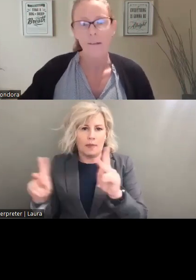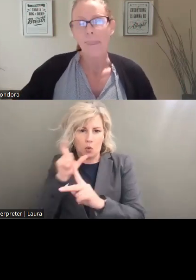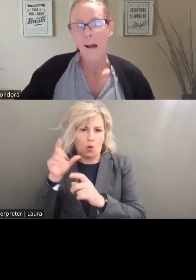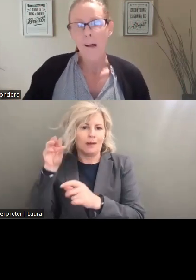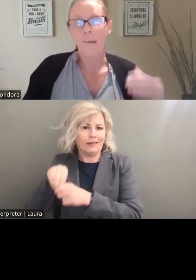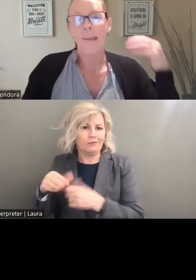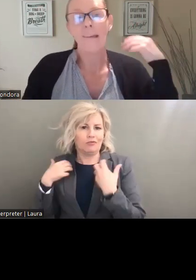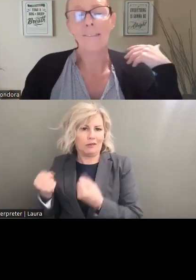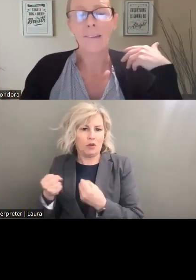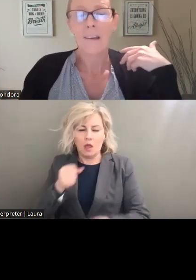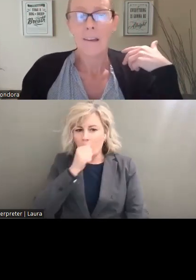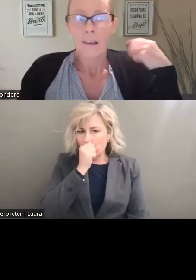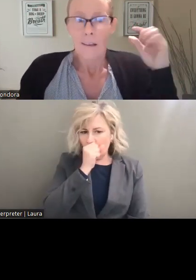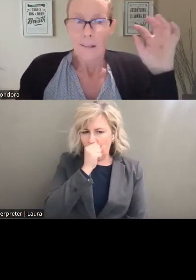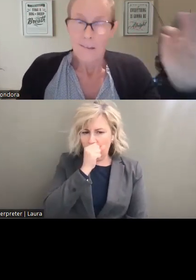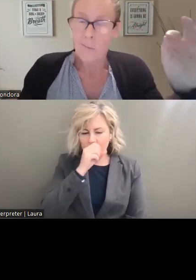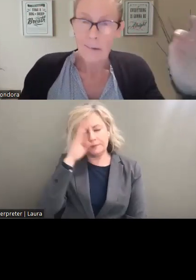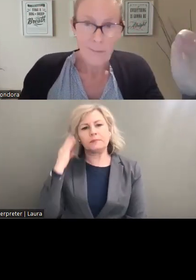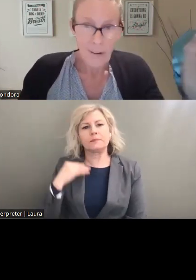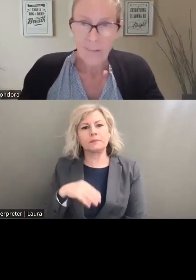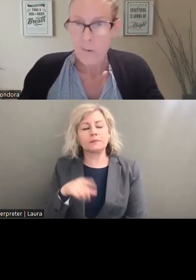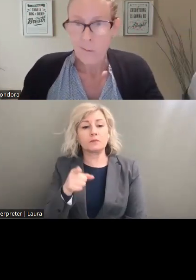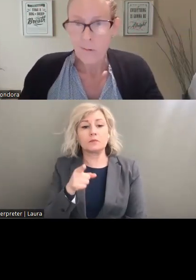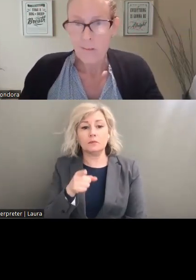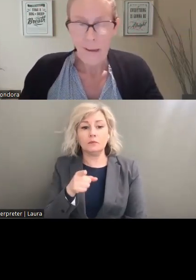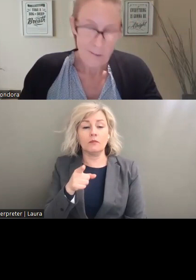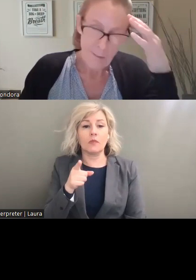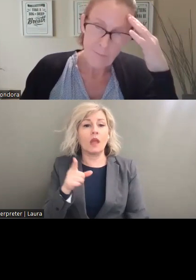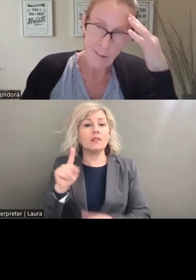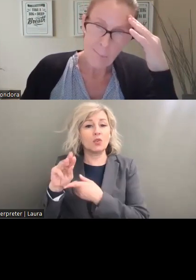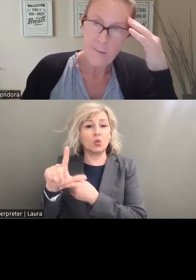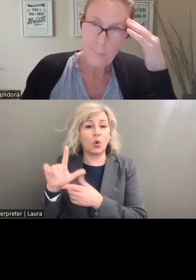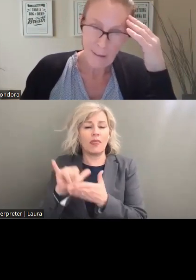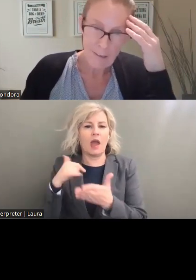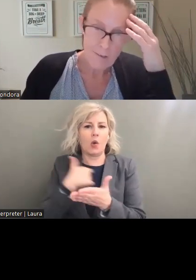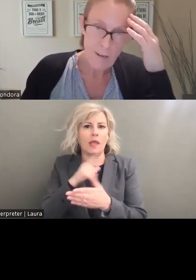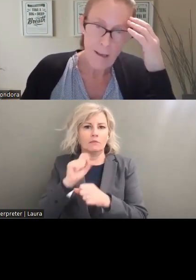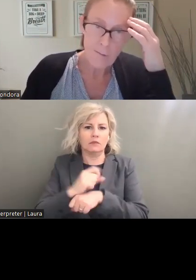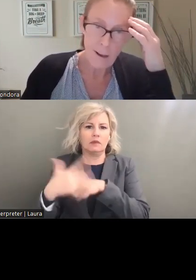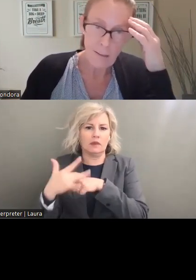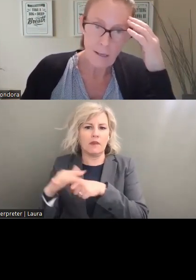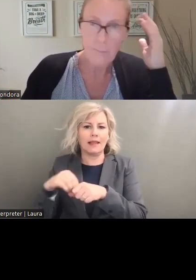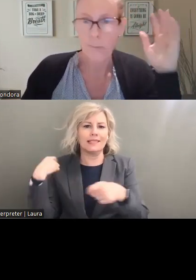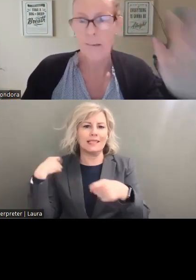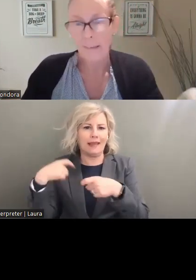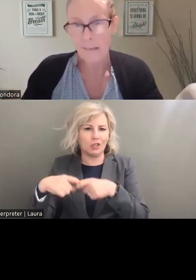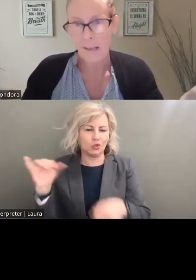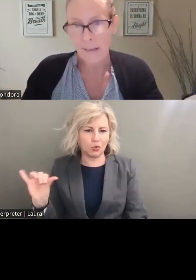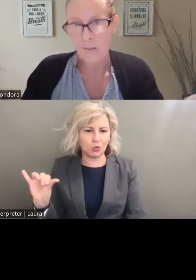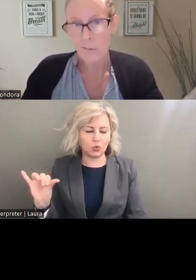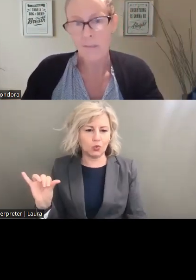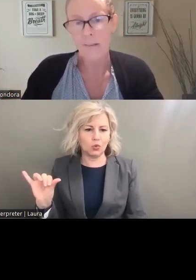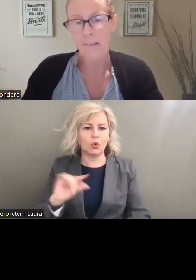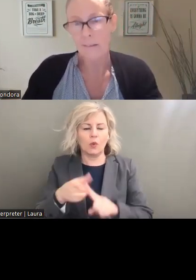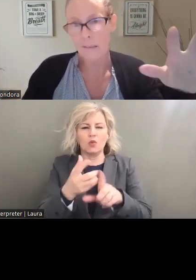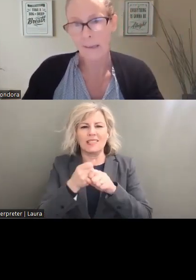recovery. And this is one of the very few tools that we actually have available in Spanish as well. When you get the